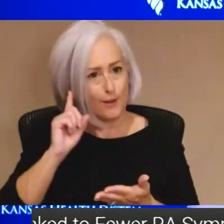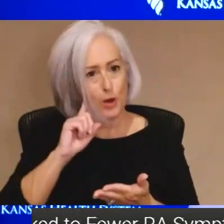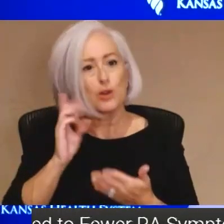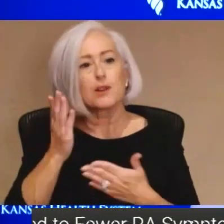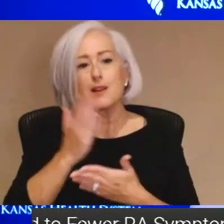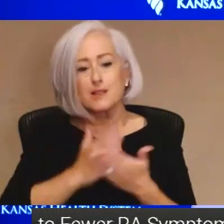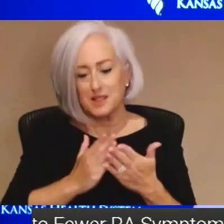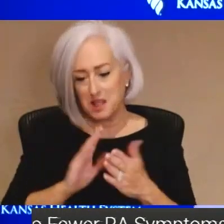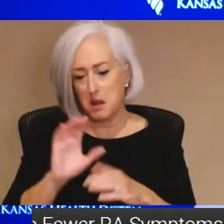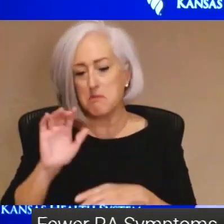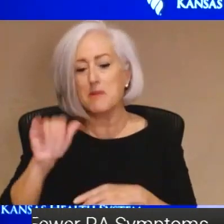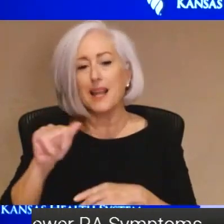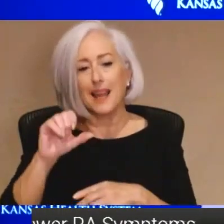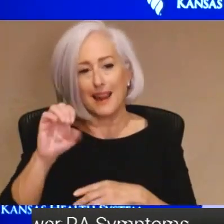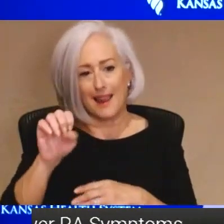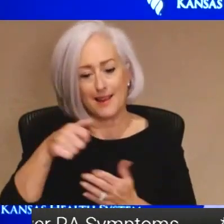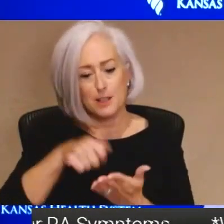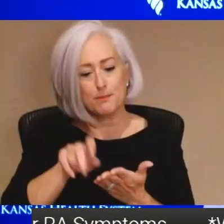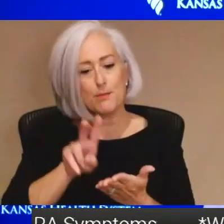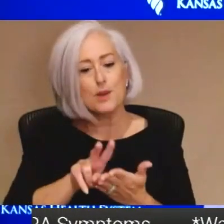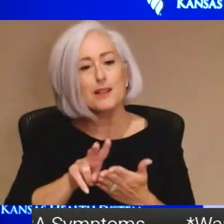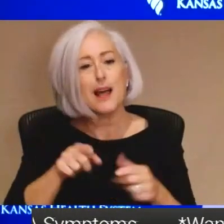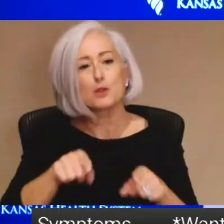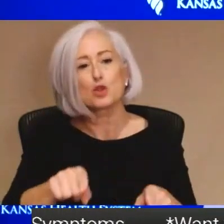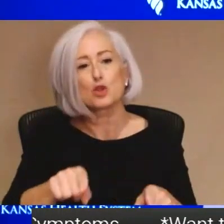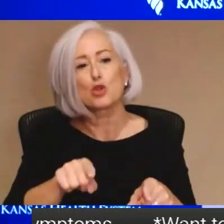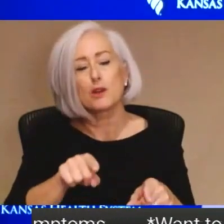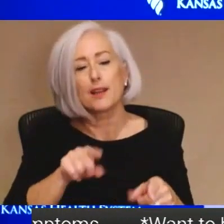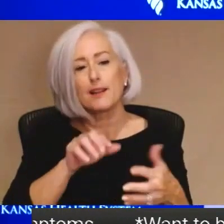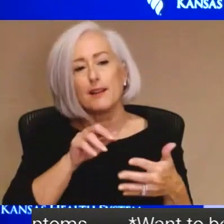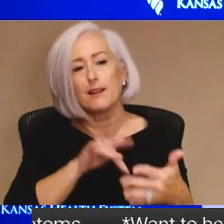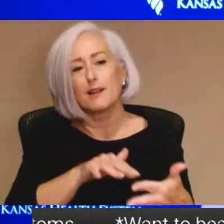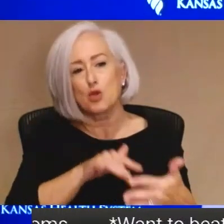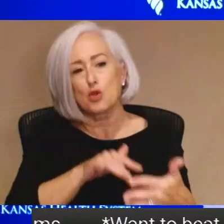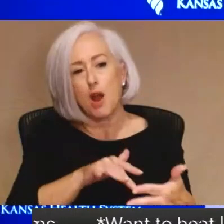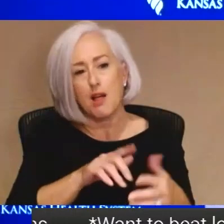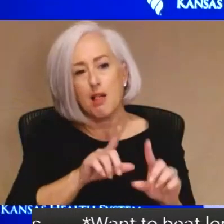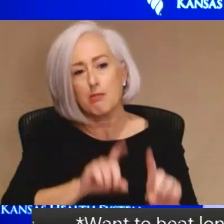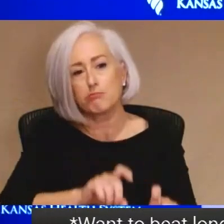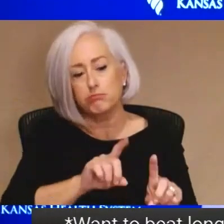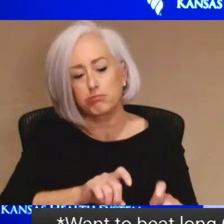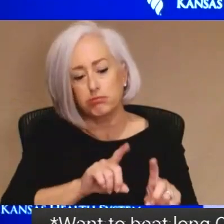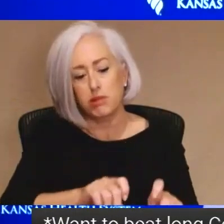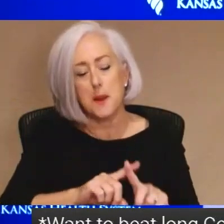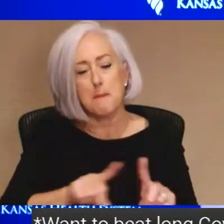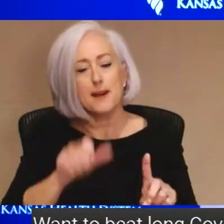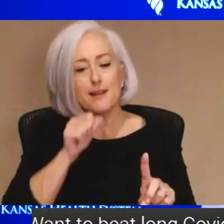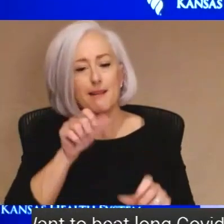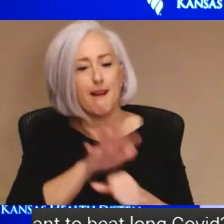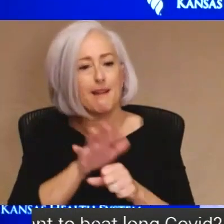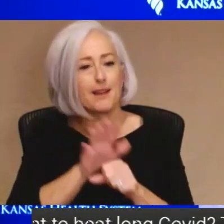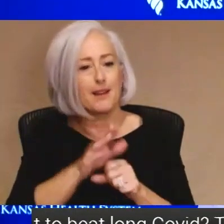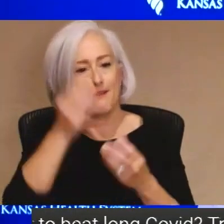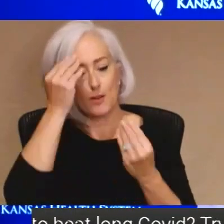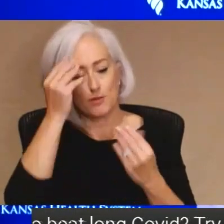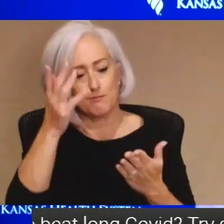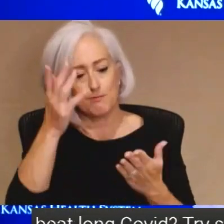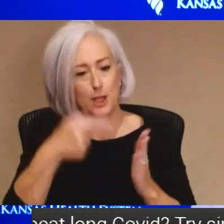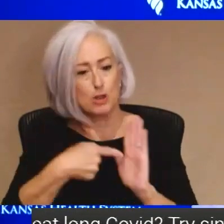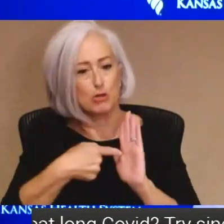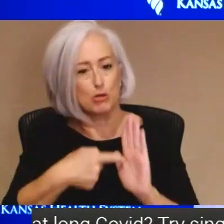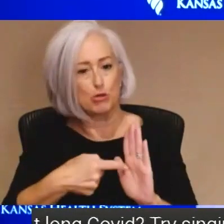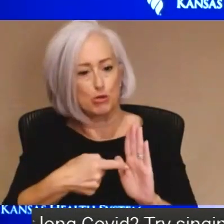well, but I don't think we have enough information or what I've seen, enough published information to be able to otherwise speak on